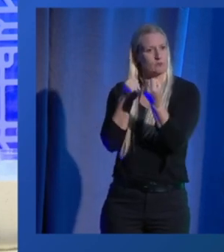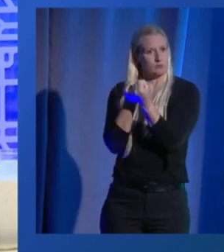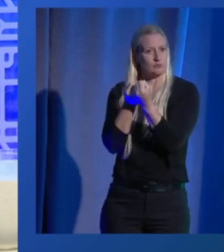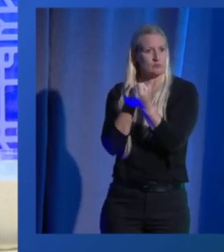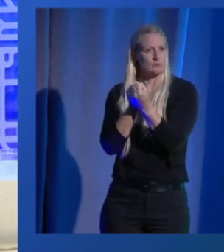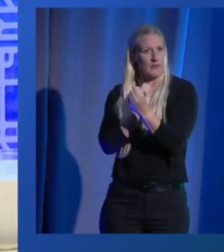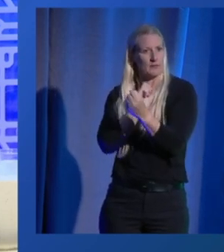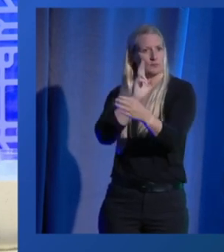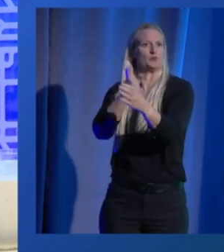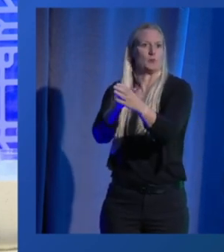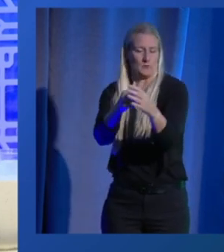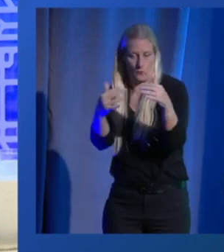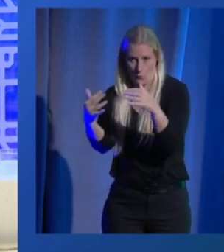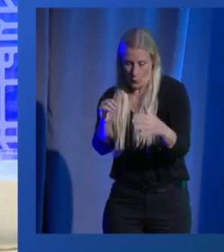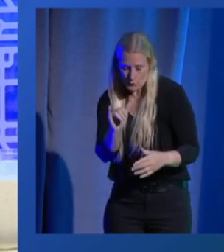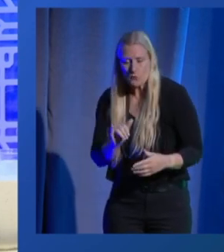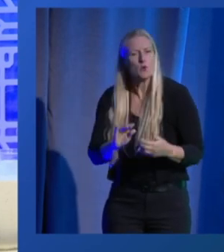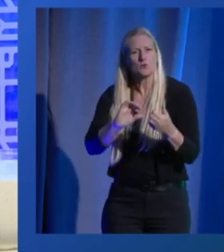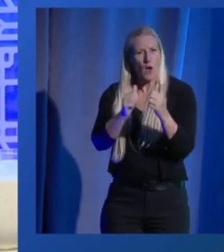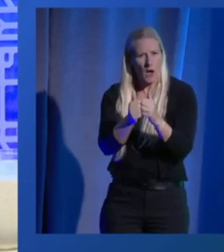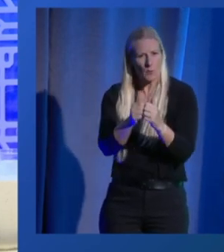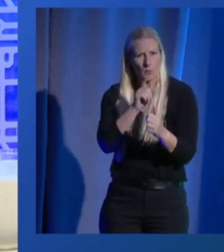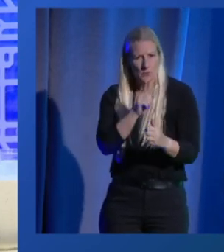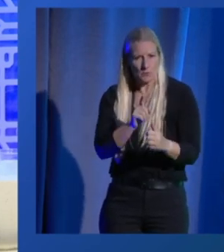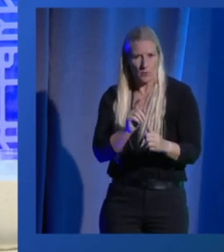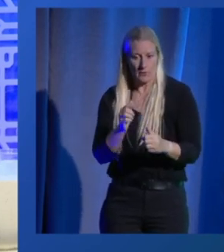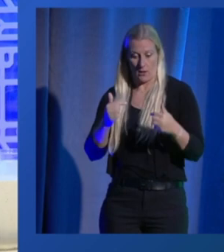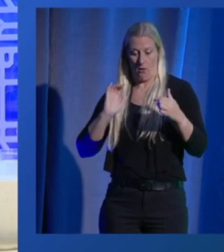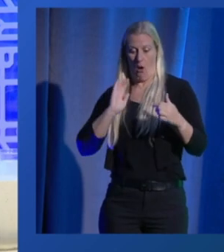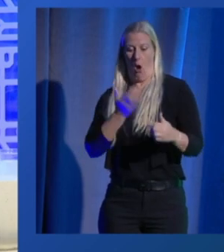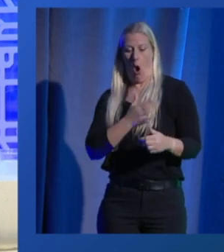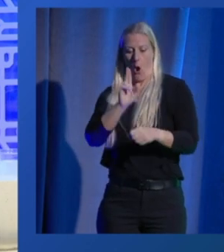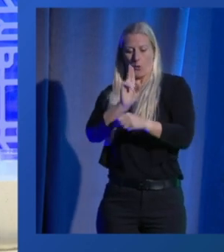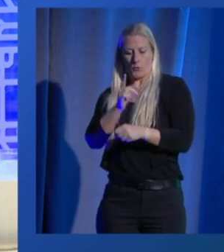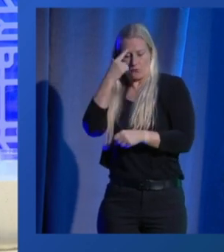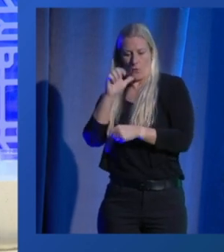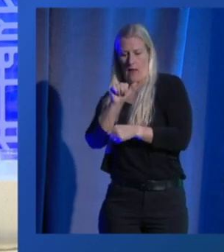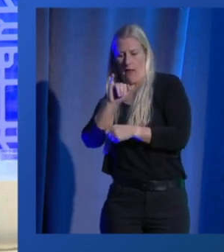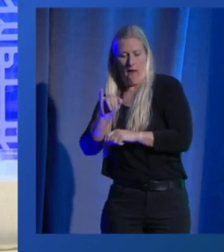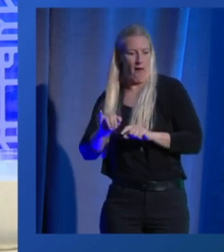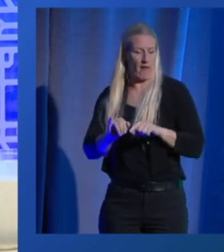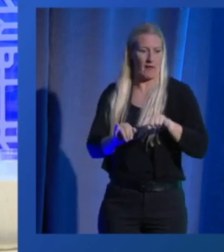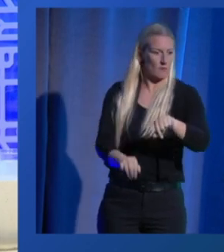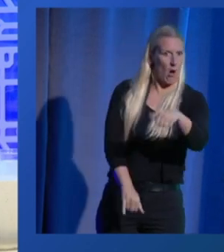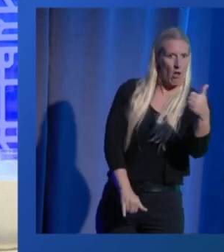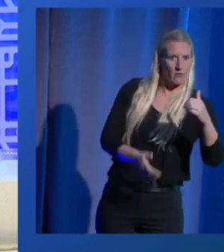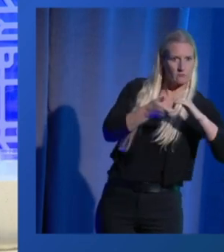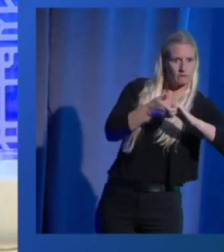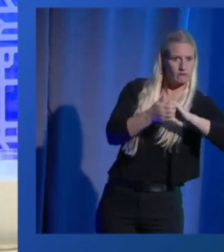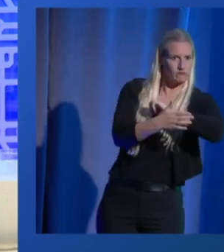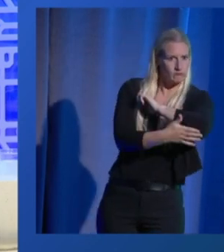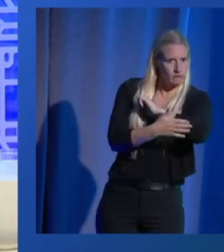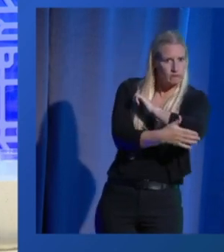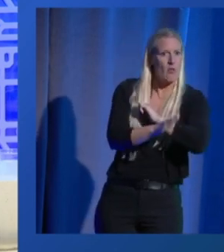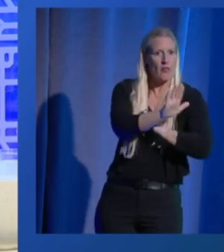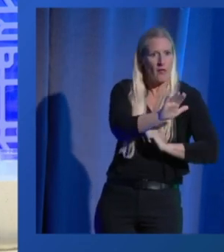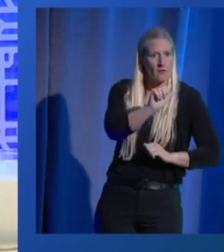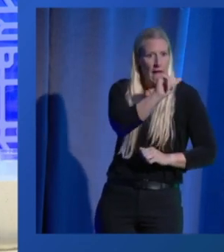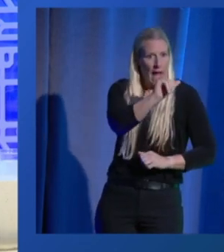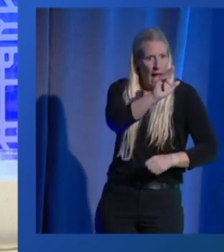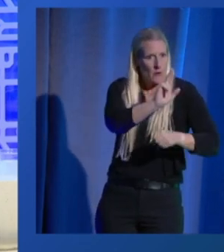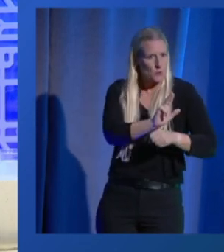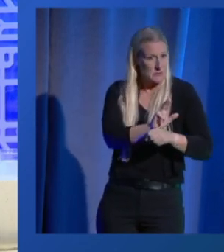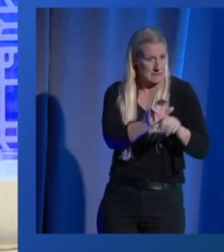AI uh or use of AI is aligned does anyone have any examples or ideas on what that should look